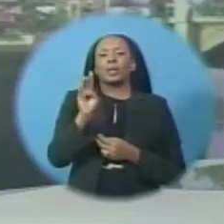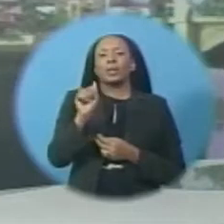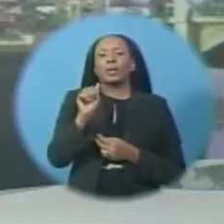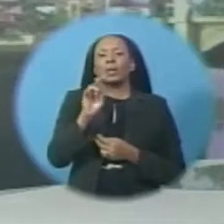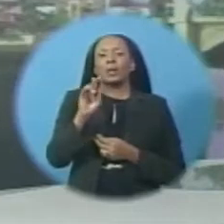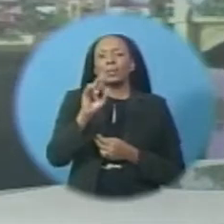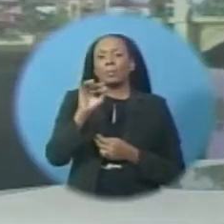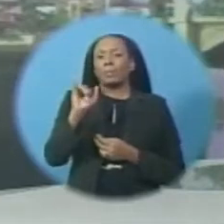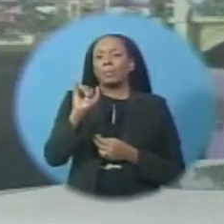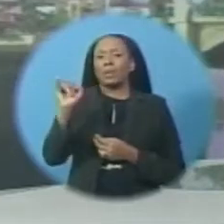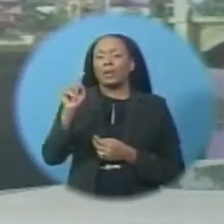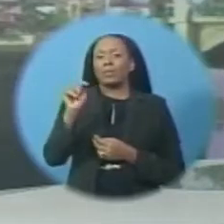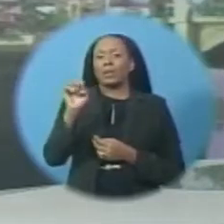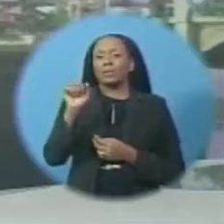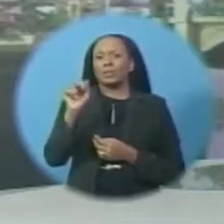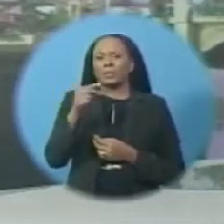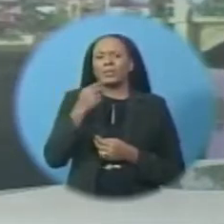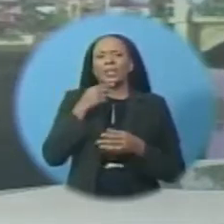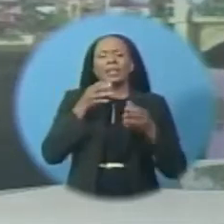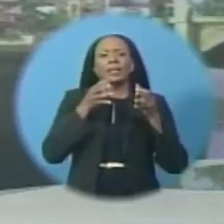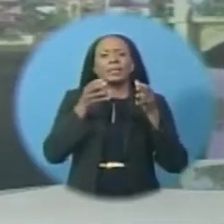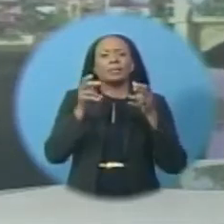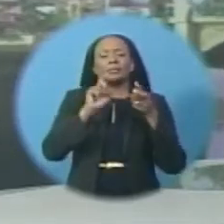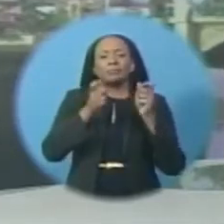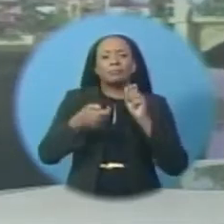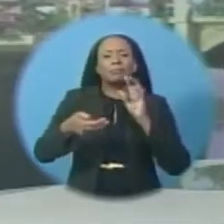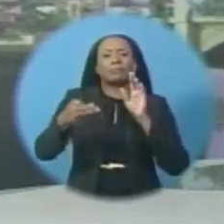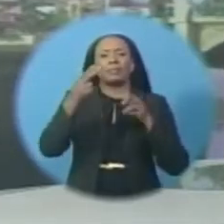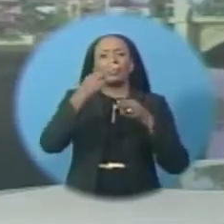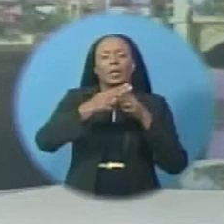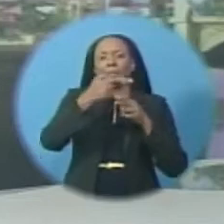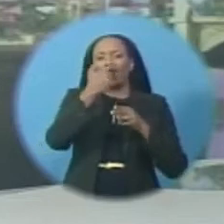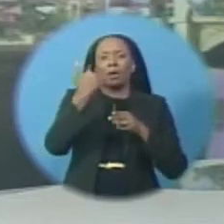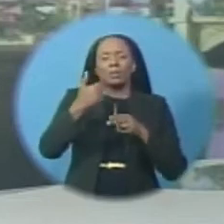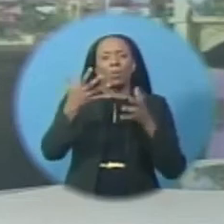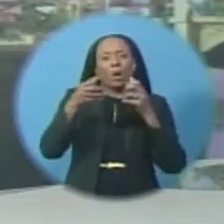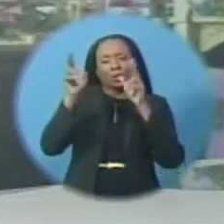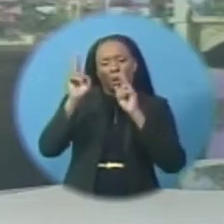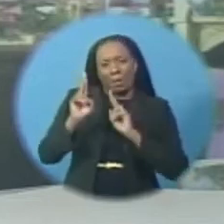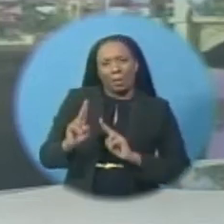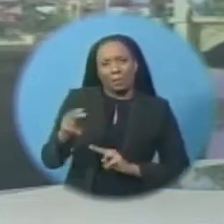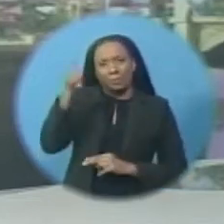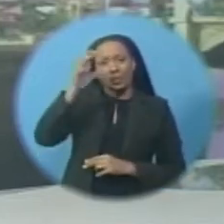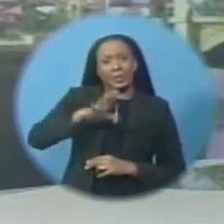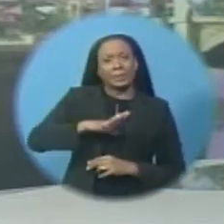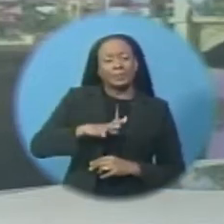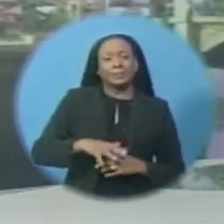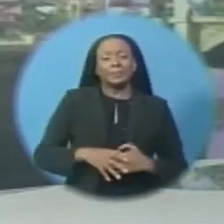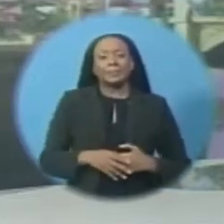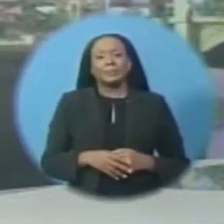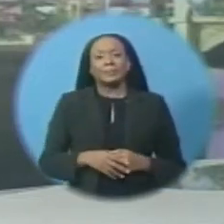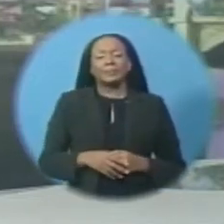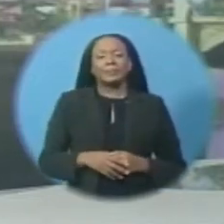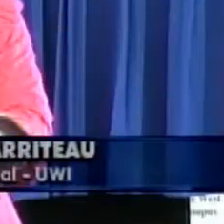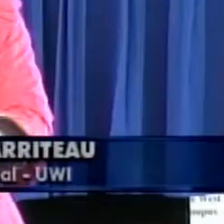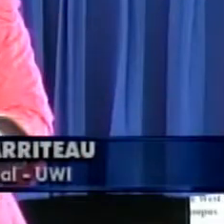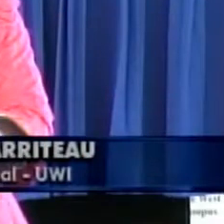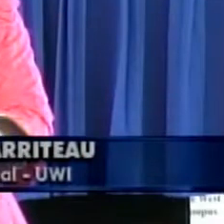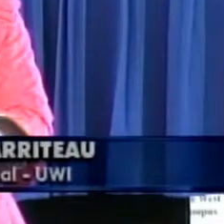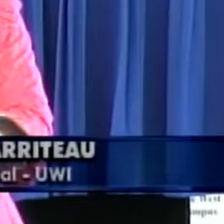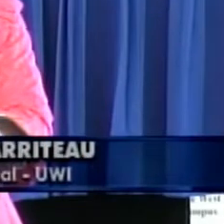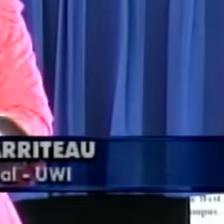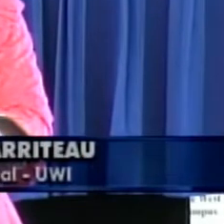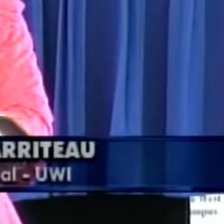renaming complements other efforts made by other campuses to honor Sir George. On the